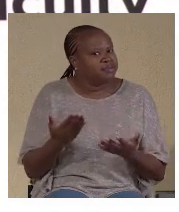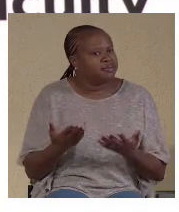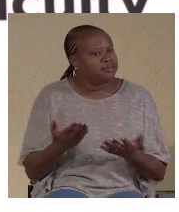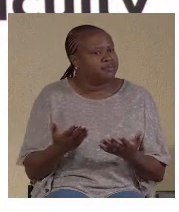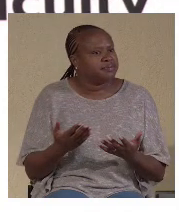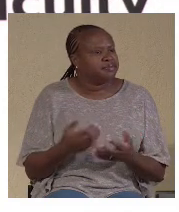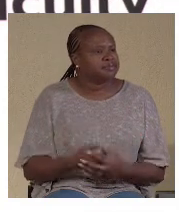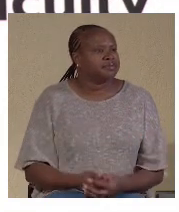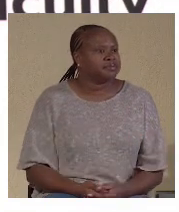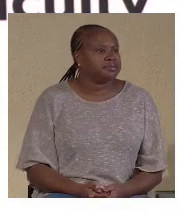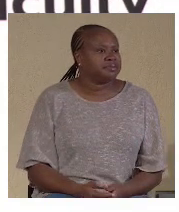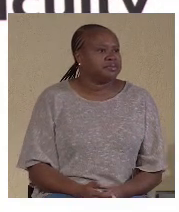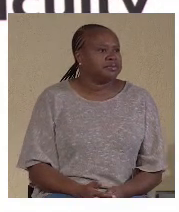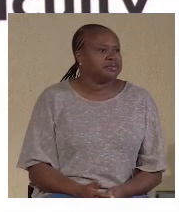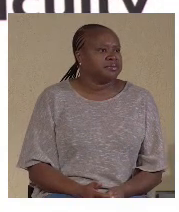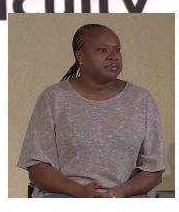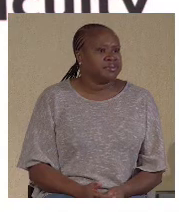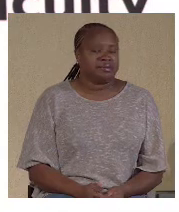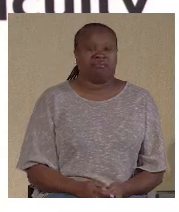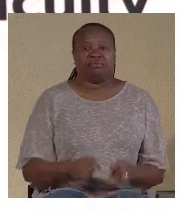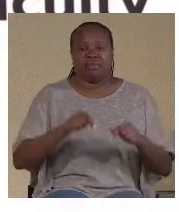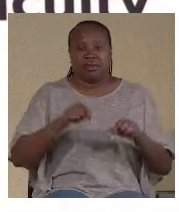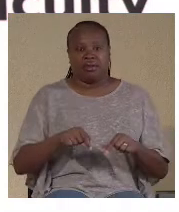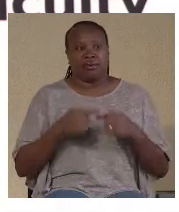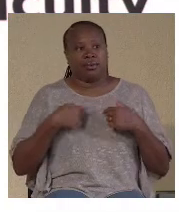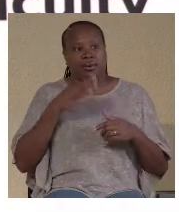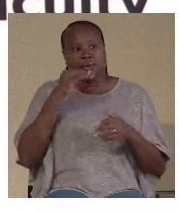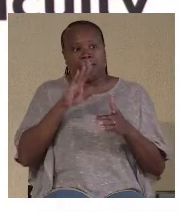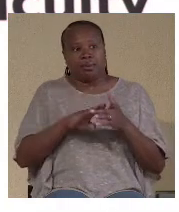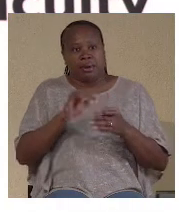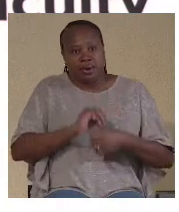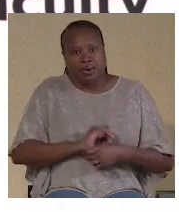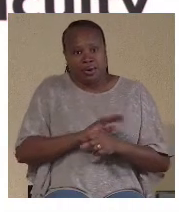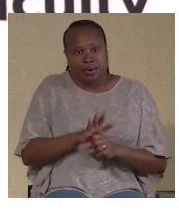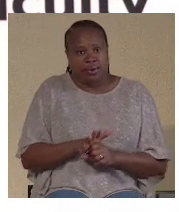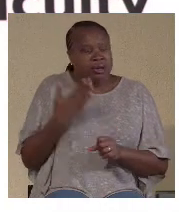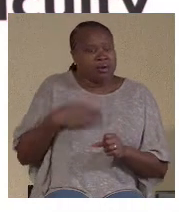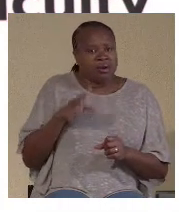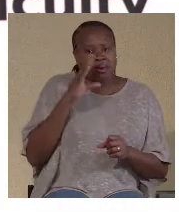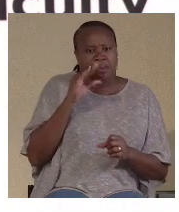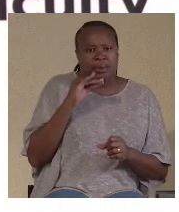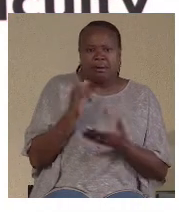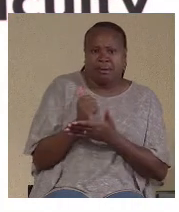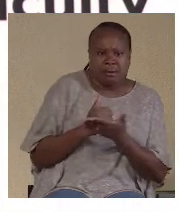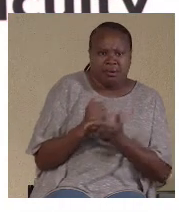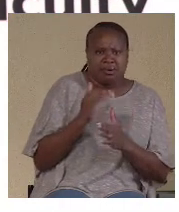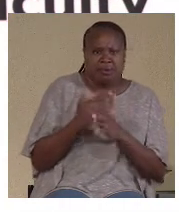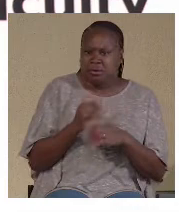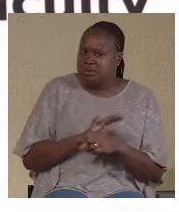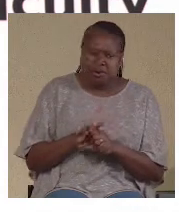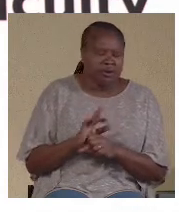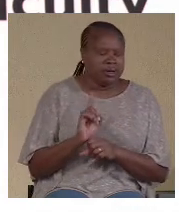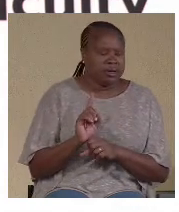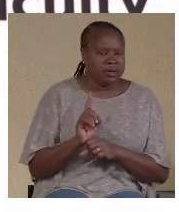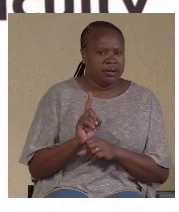Now, when we are talking about COVID-19, we do not only want to talk hygiene just because of